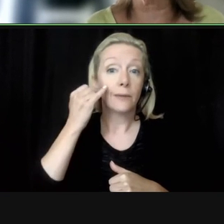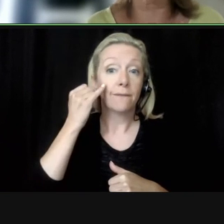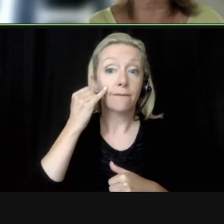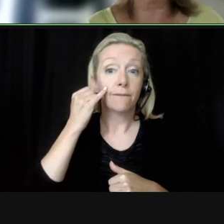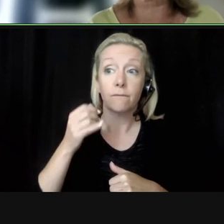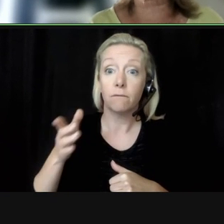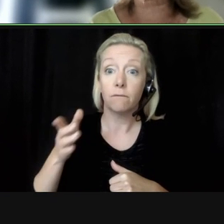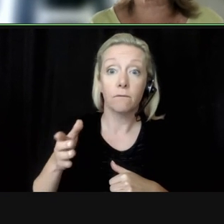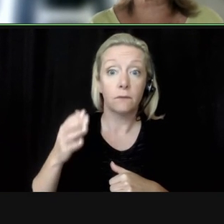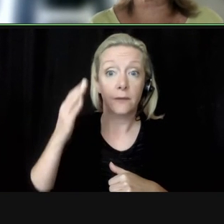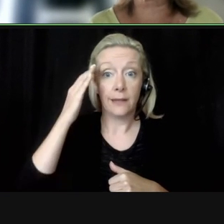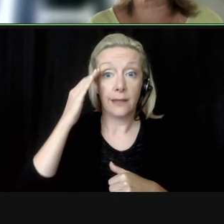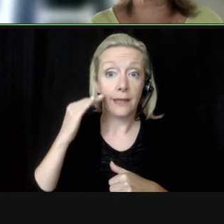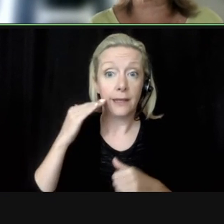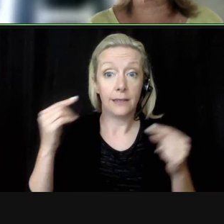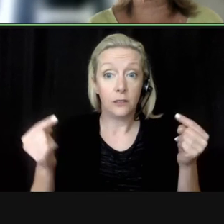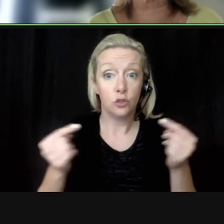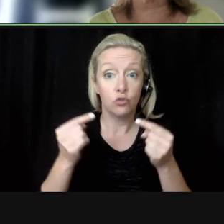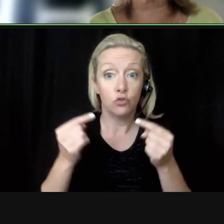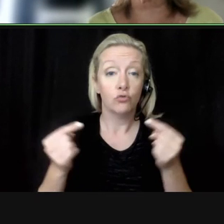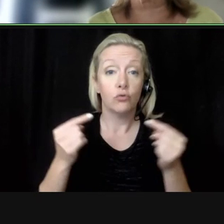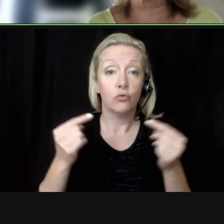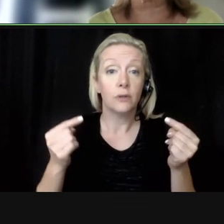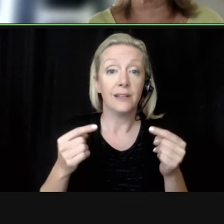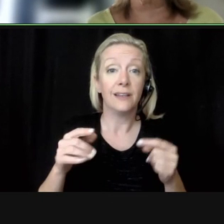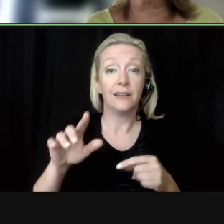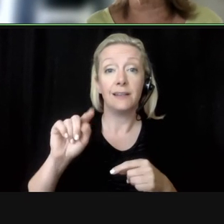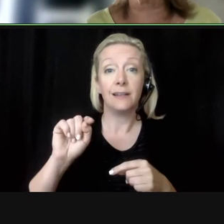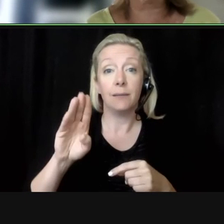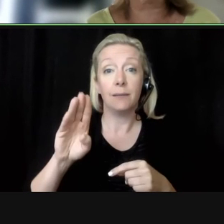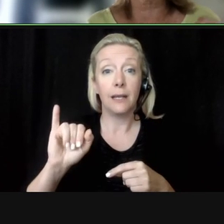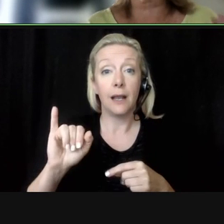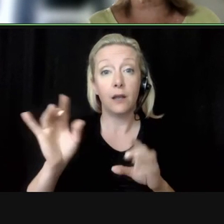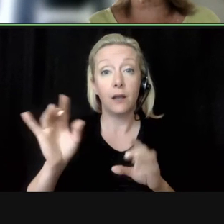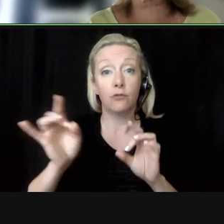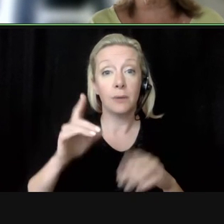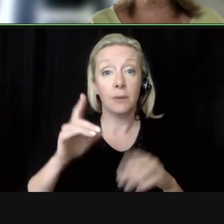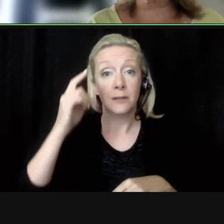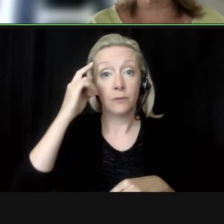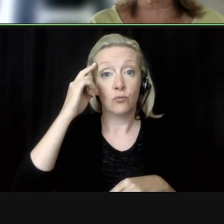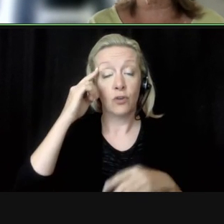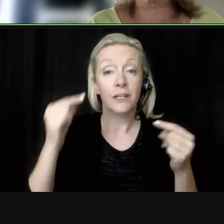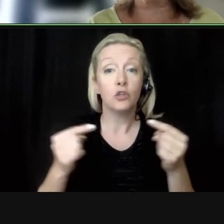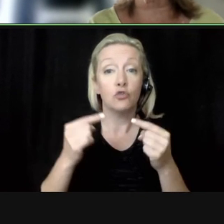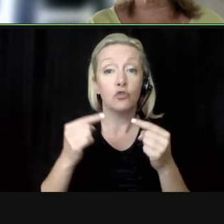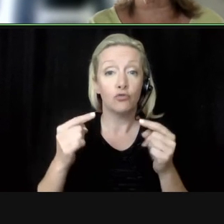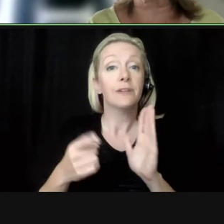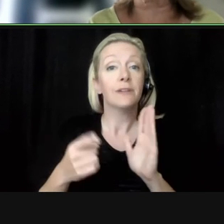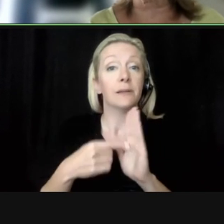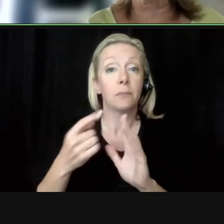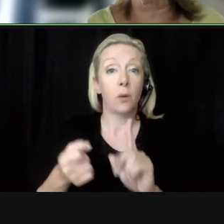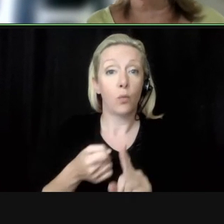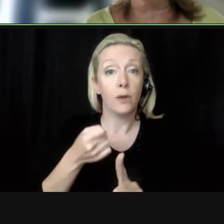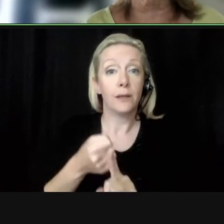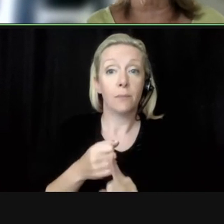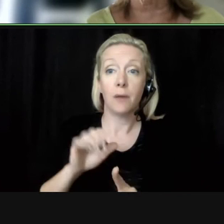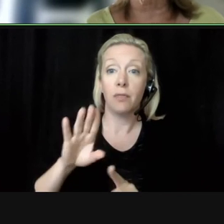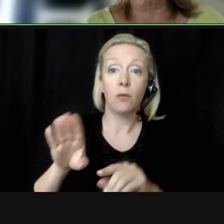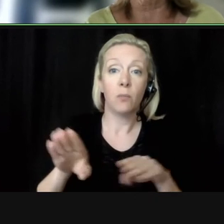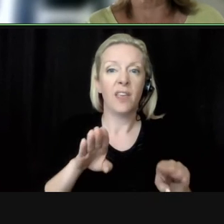head injury, that sometimes if they've had a traumatic brain injury, that this also could affect their